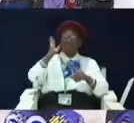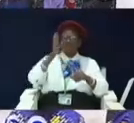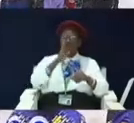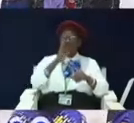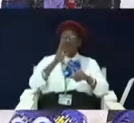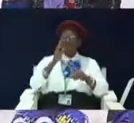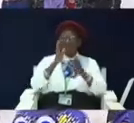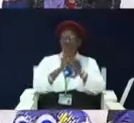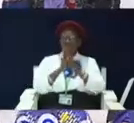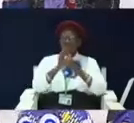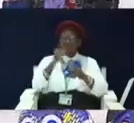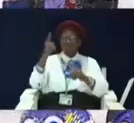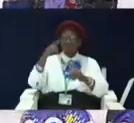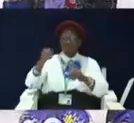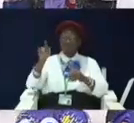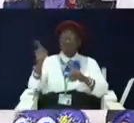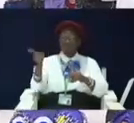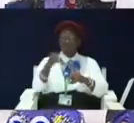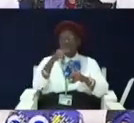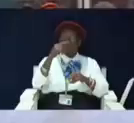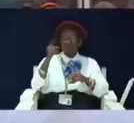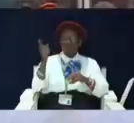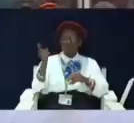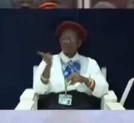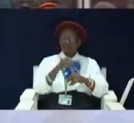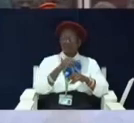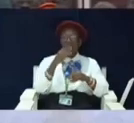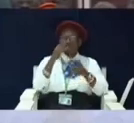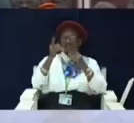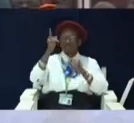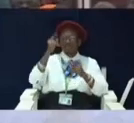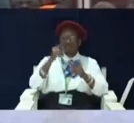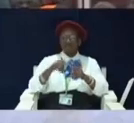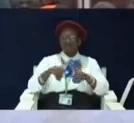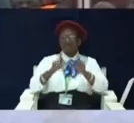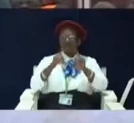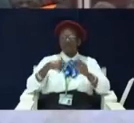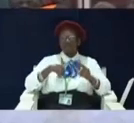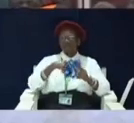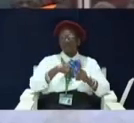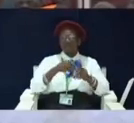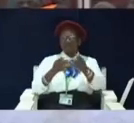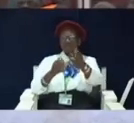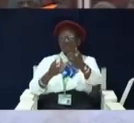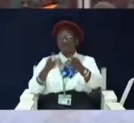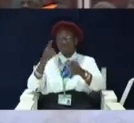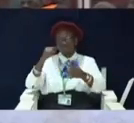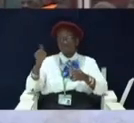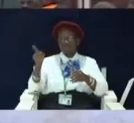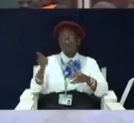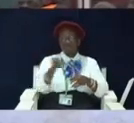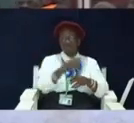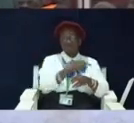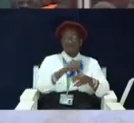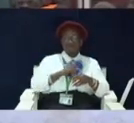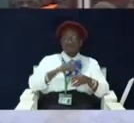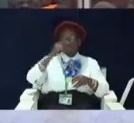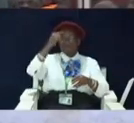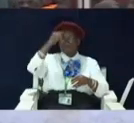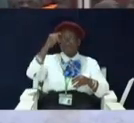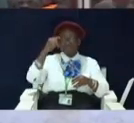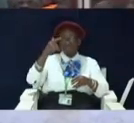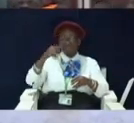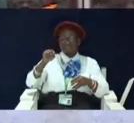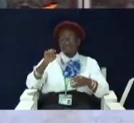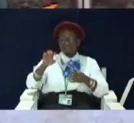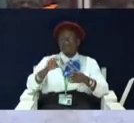yín. Thank you very much. While we wait for you, I think the